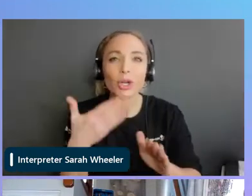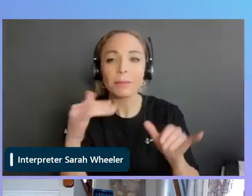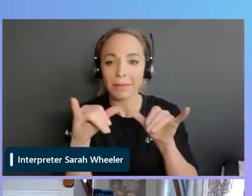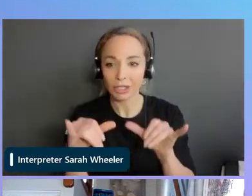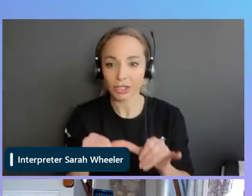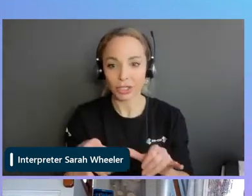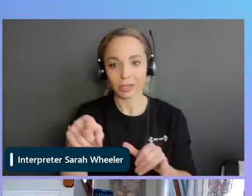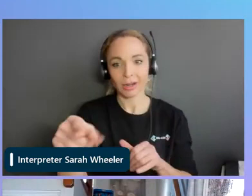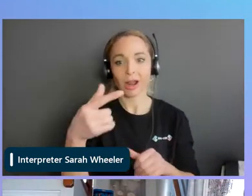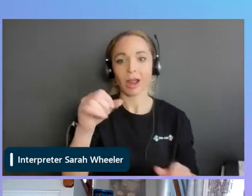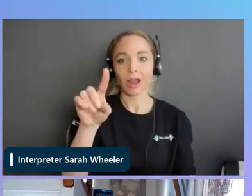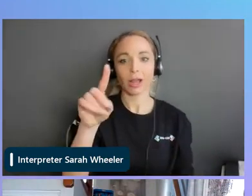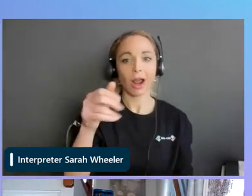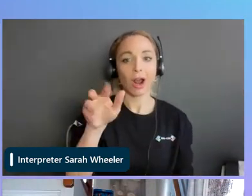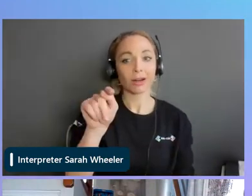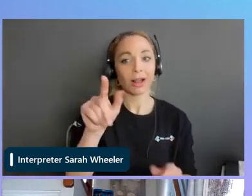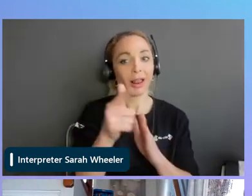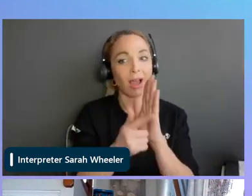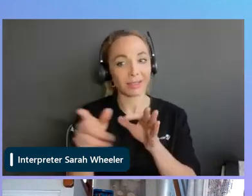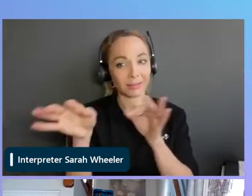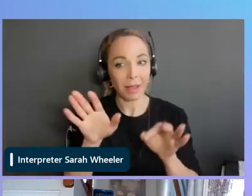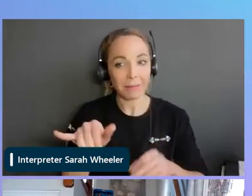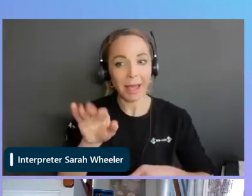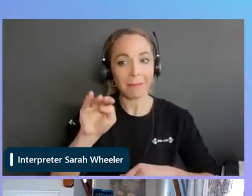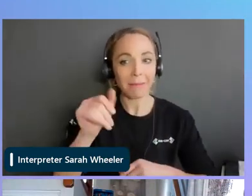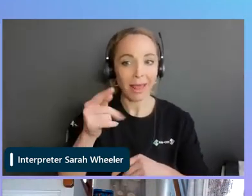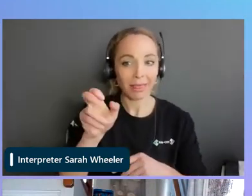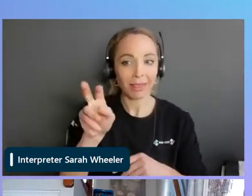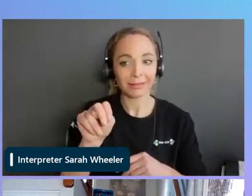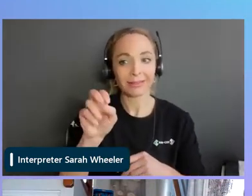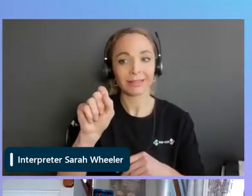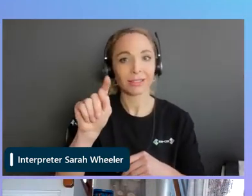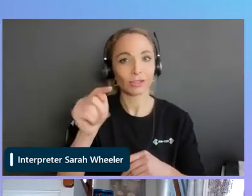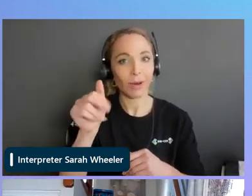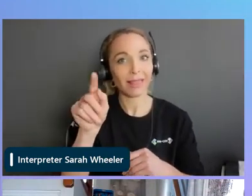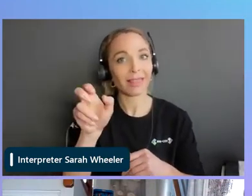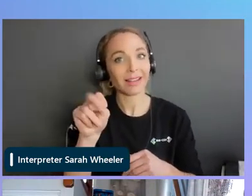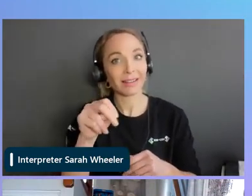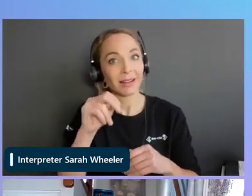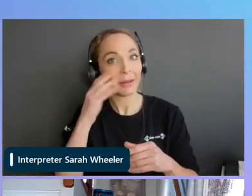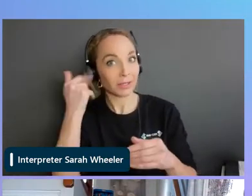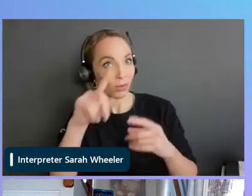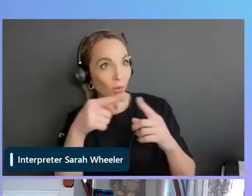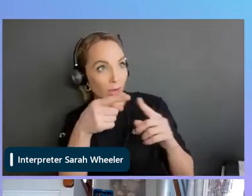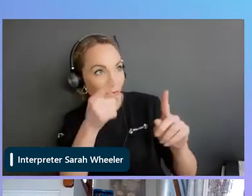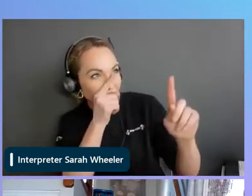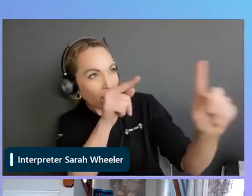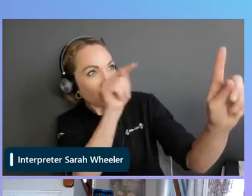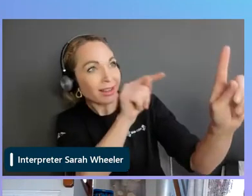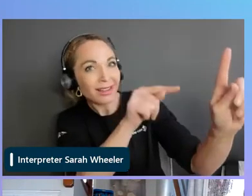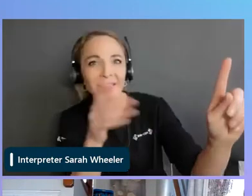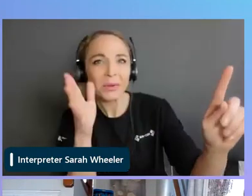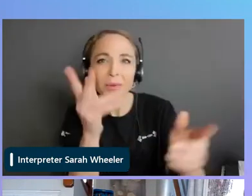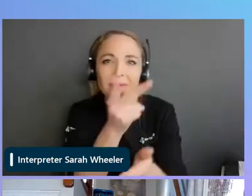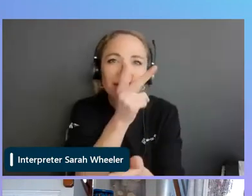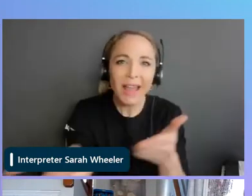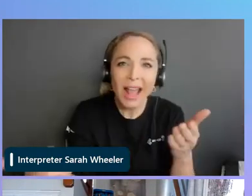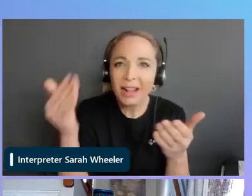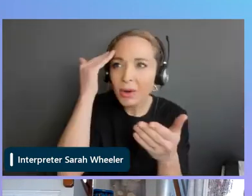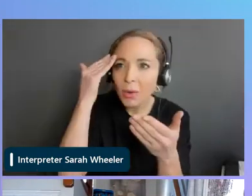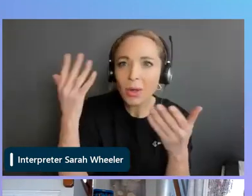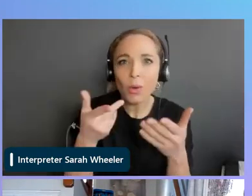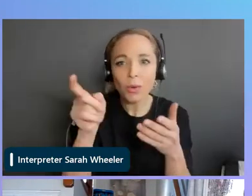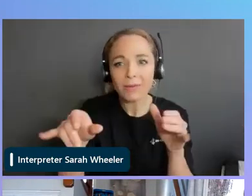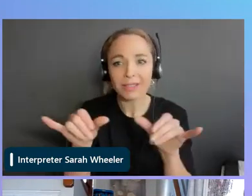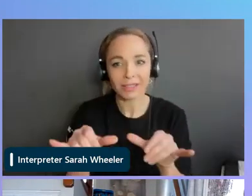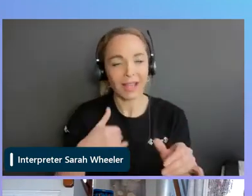why? Well, as soon as it becomes a target, I cease to care what you're measuring. I have my own little variation on this law, which is there is an inverse